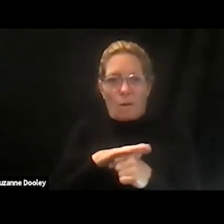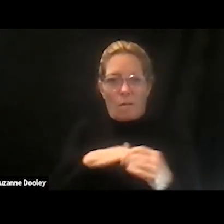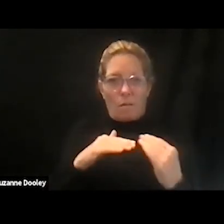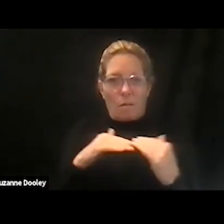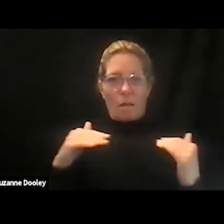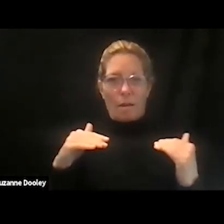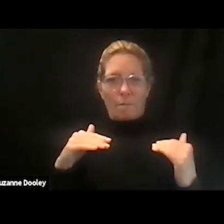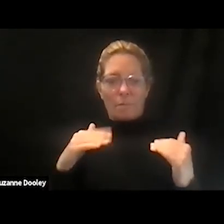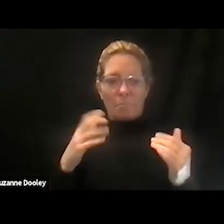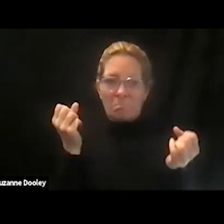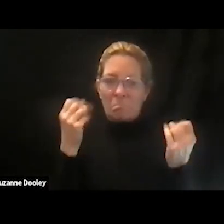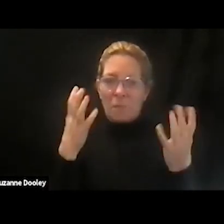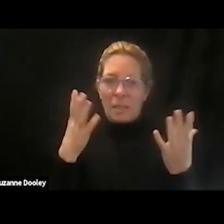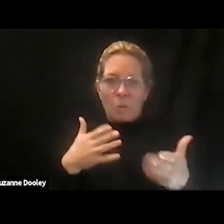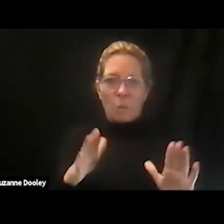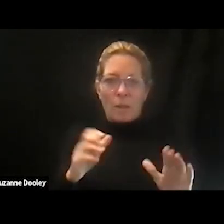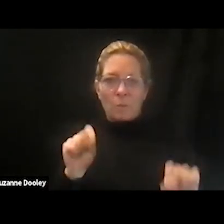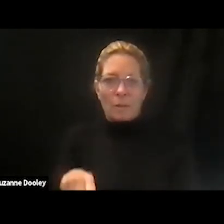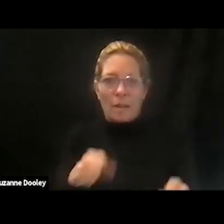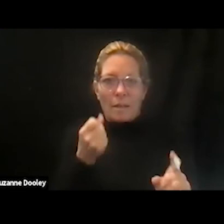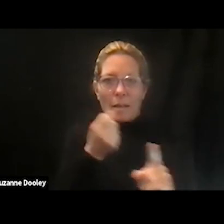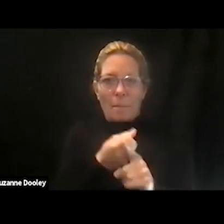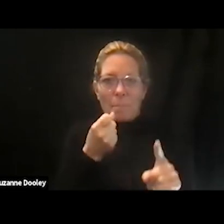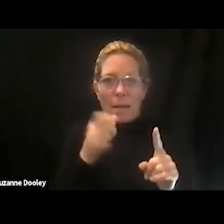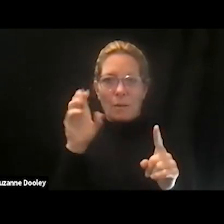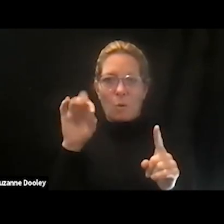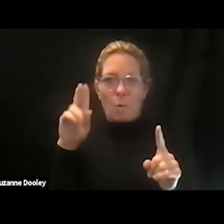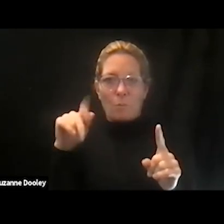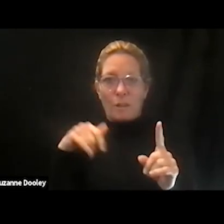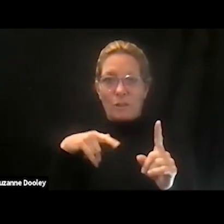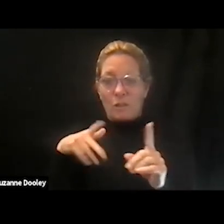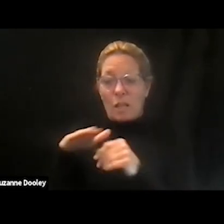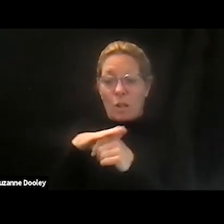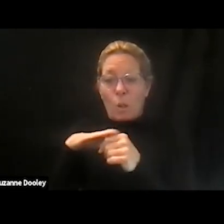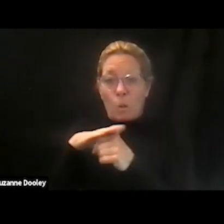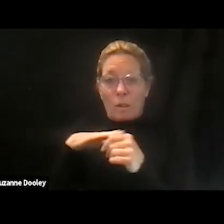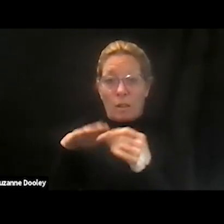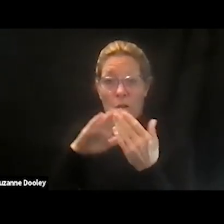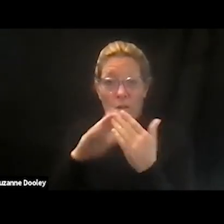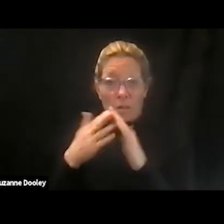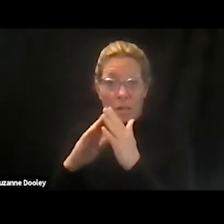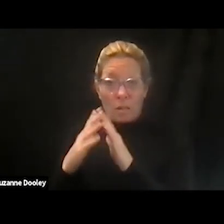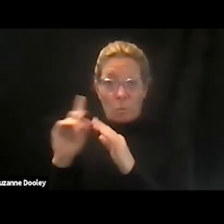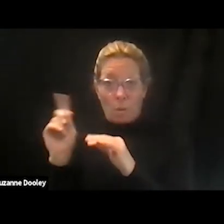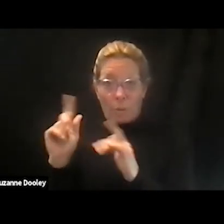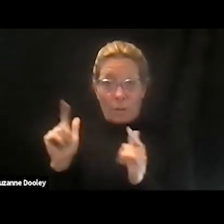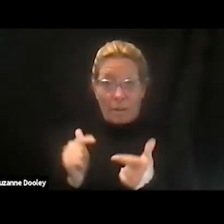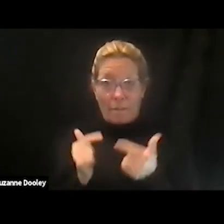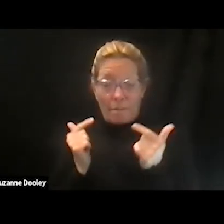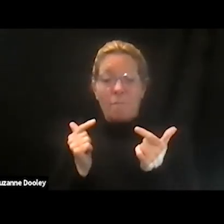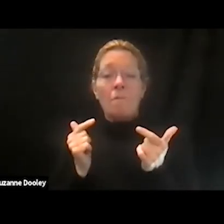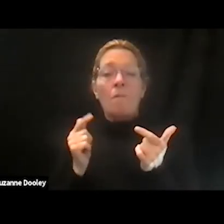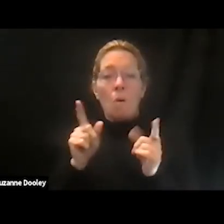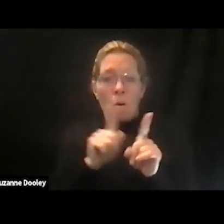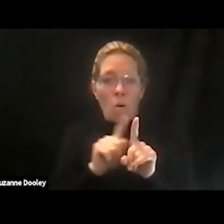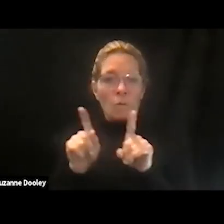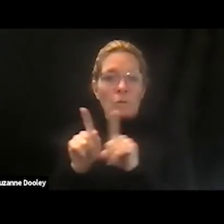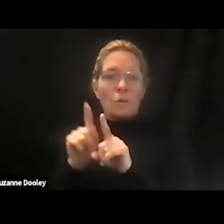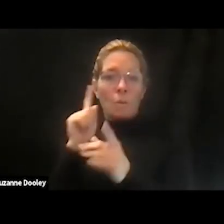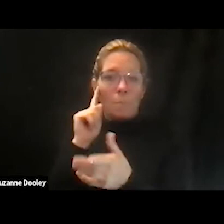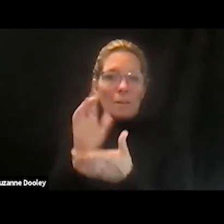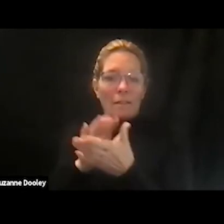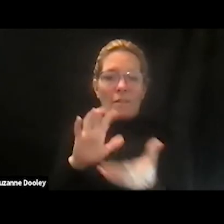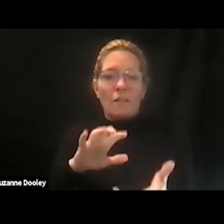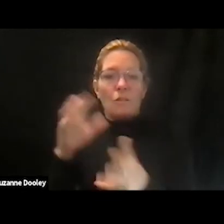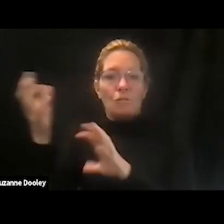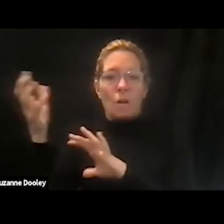There's a lot of ways that we can impact corporations that are local in our cities and the places that we live in. I also believe in